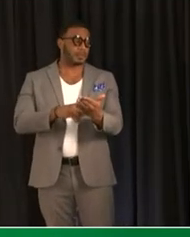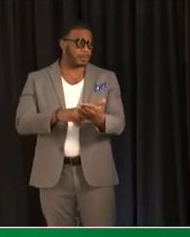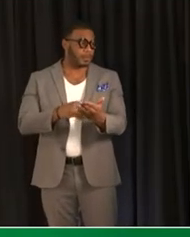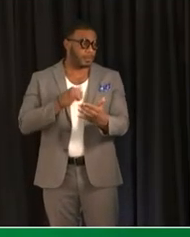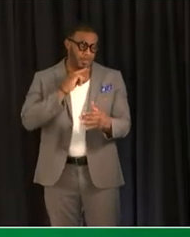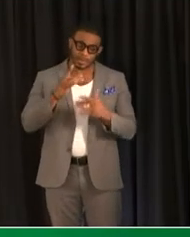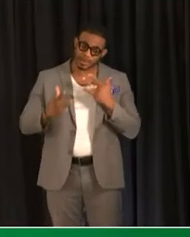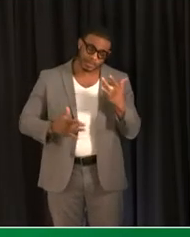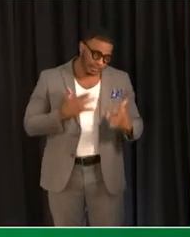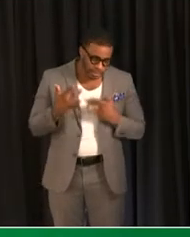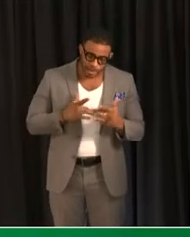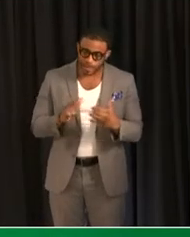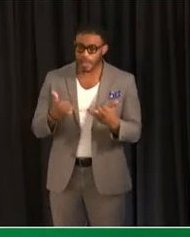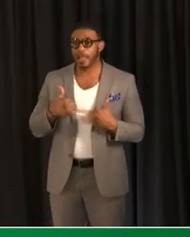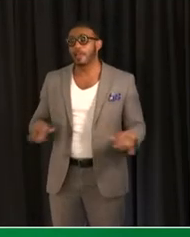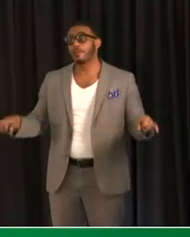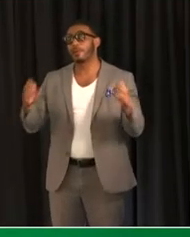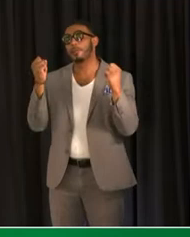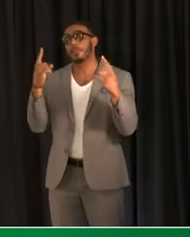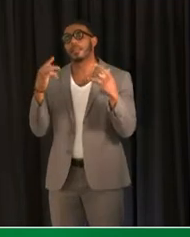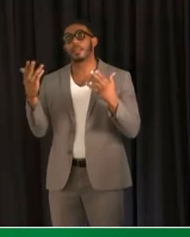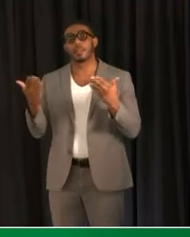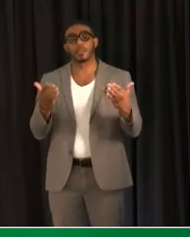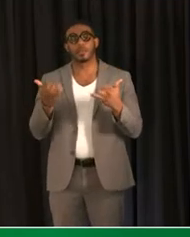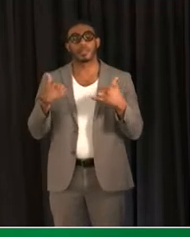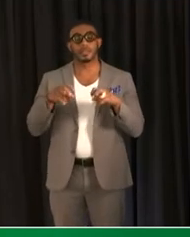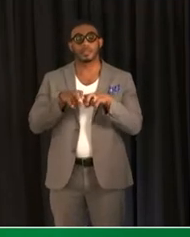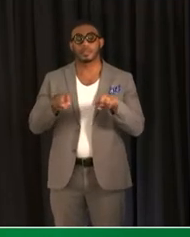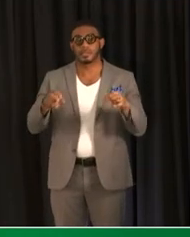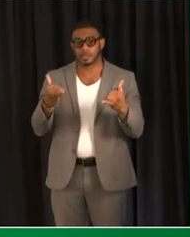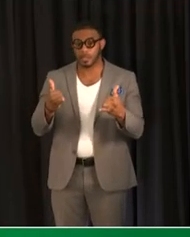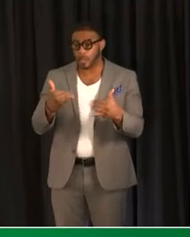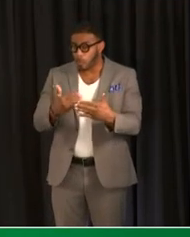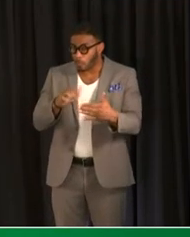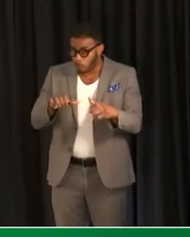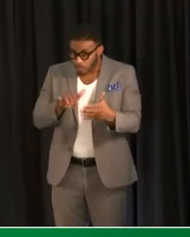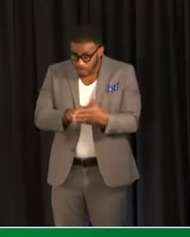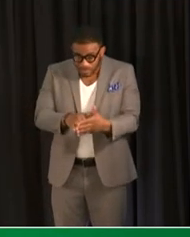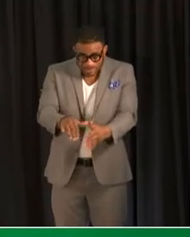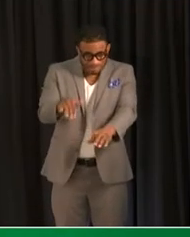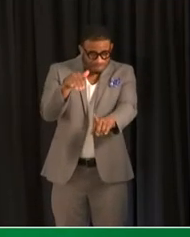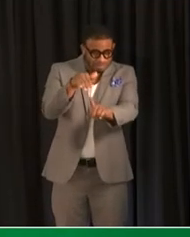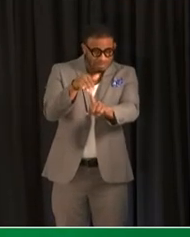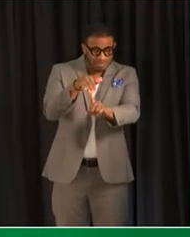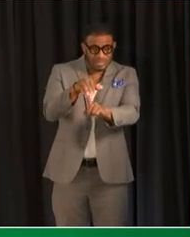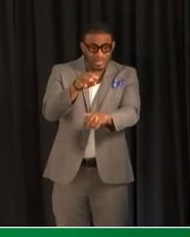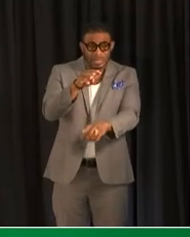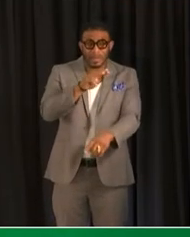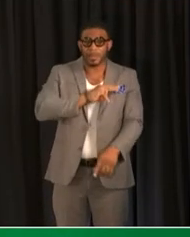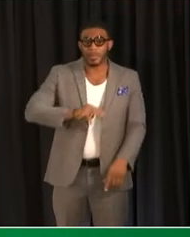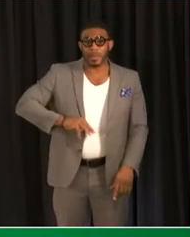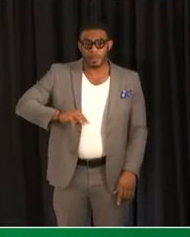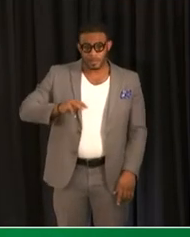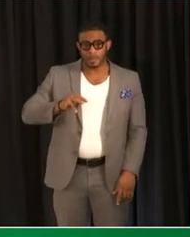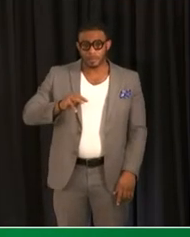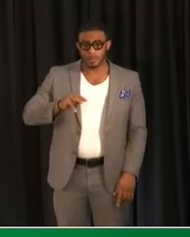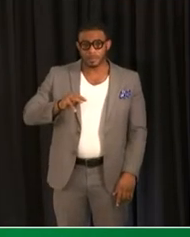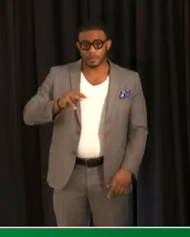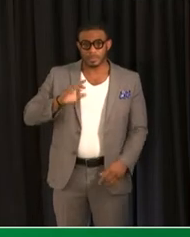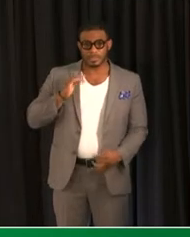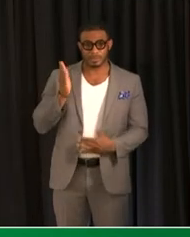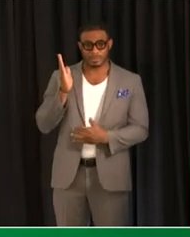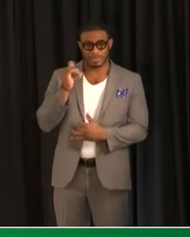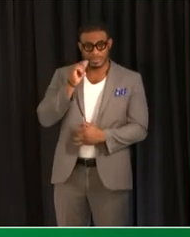Check-In. We're really excited to have a number of guests with us today, but before we do that, just a reminder that Mayor Bowser